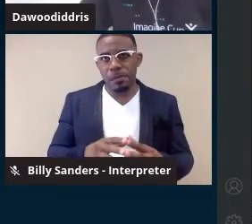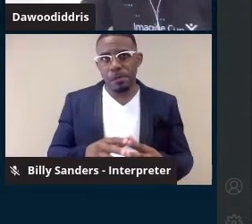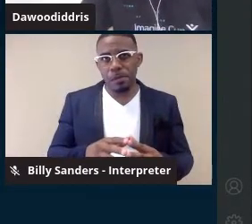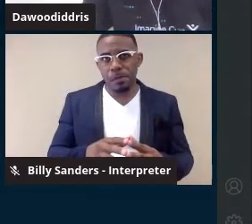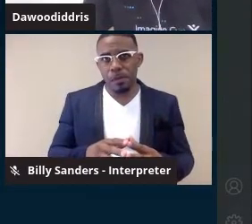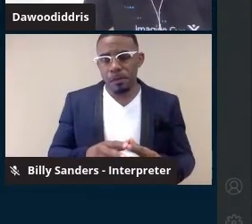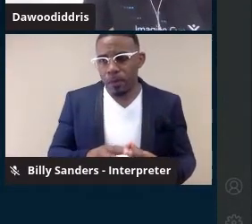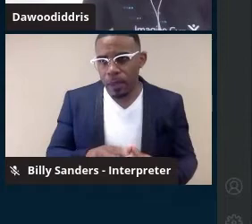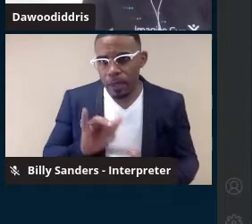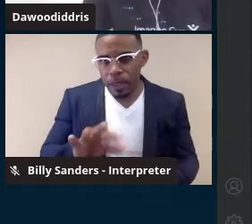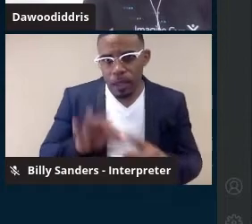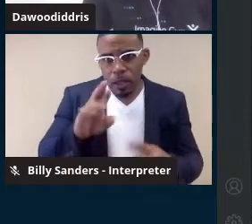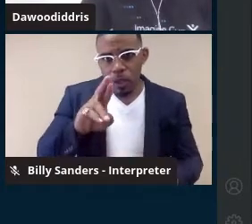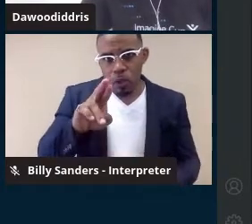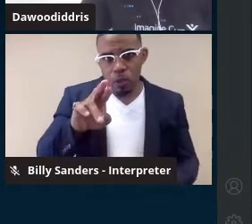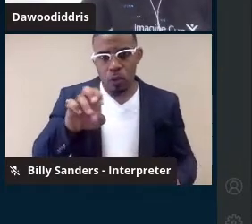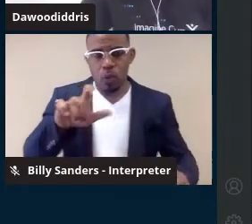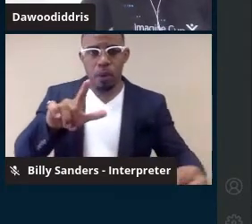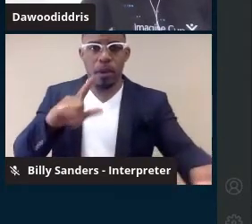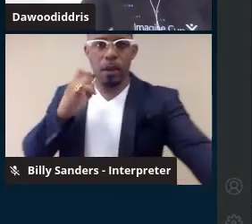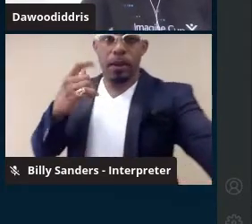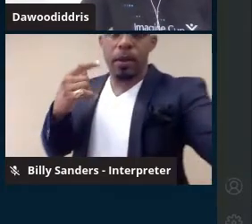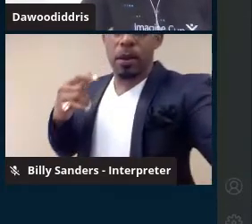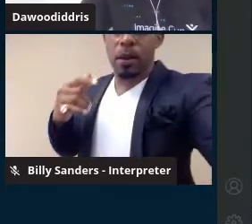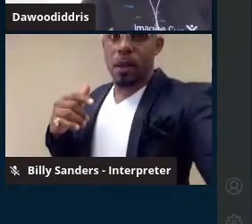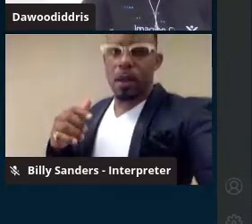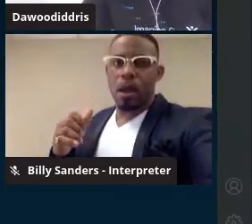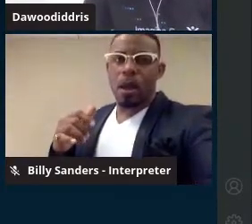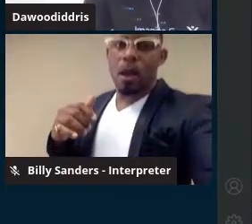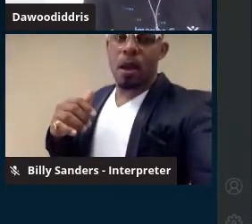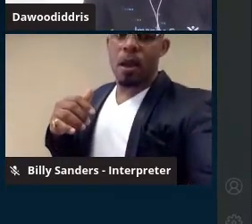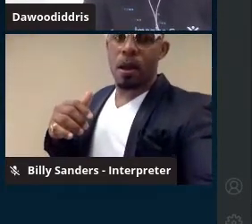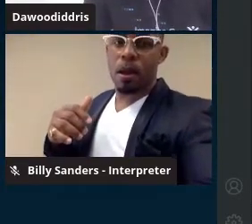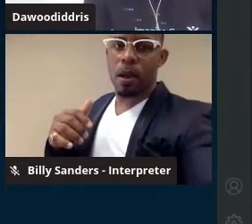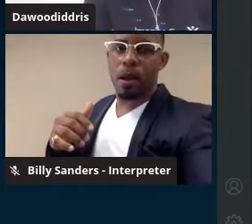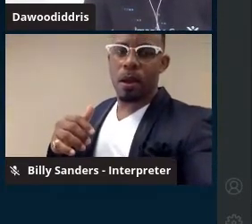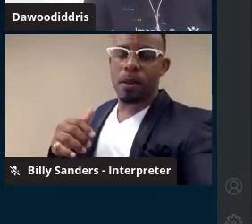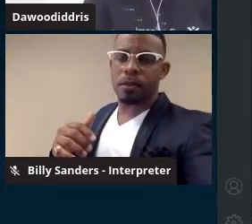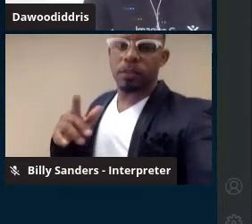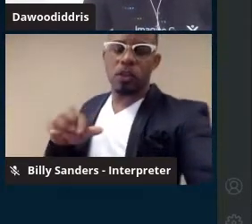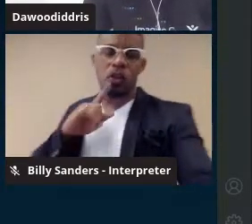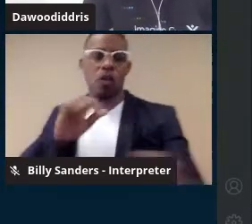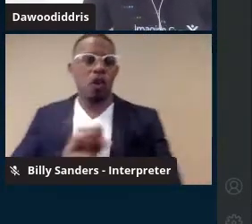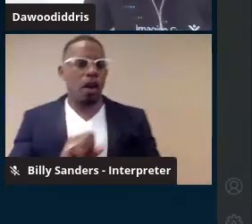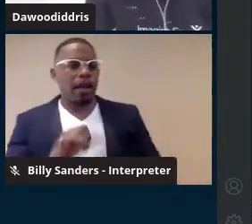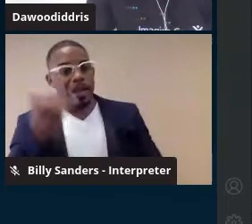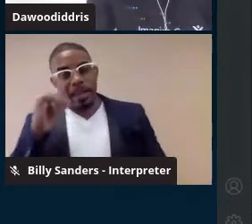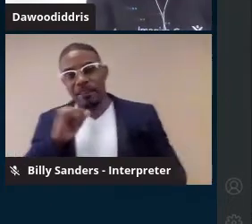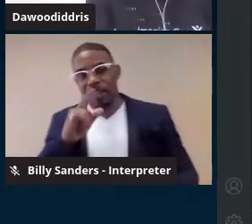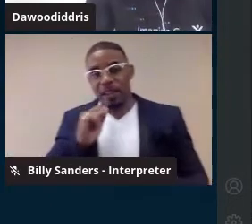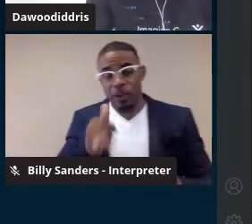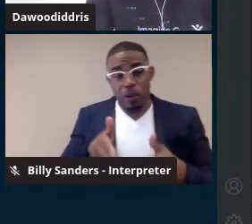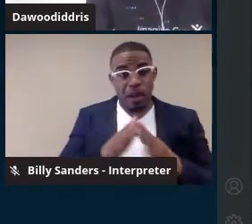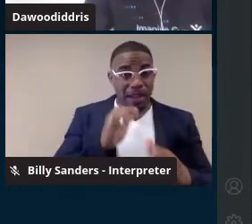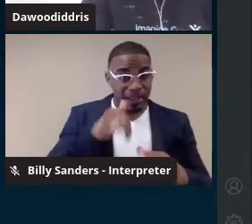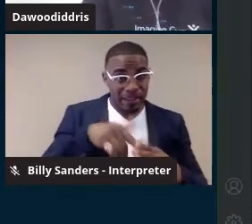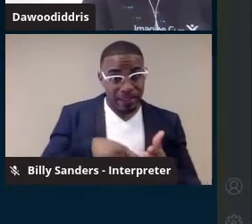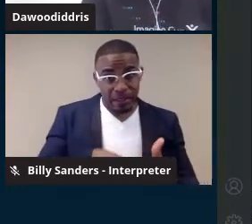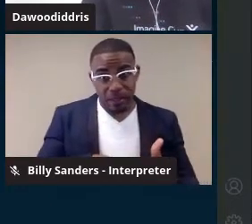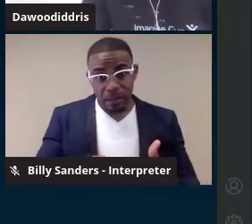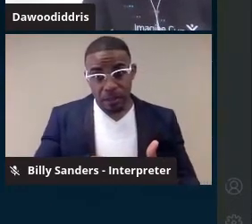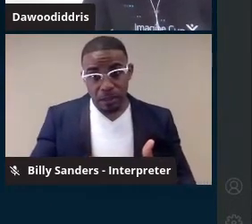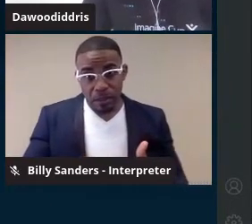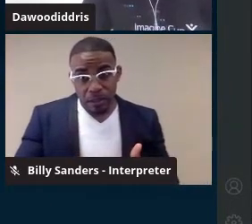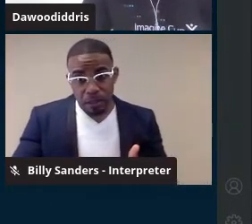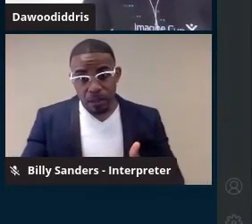URI, which is very important. It is called use unified topology. Okay, so now if we don't pass in this, it